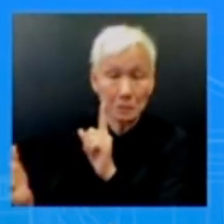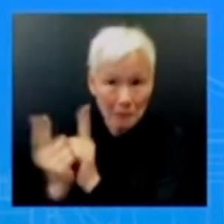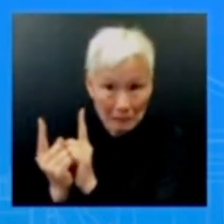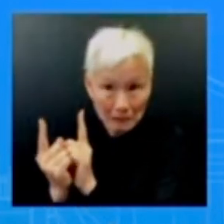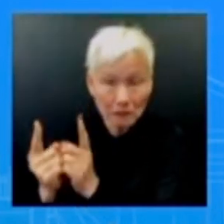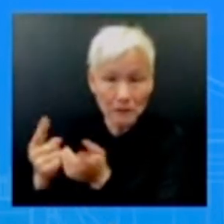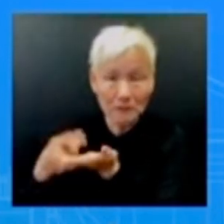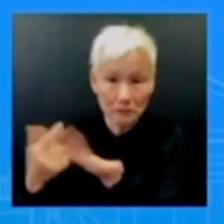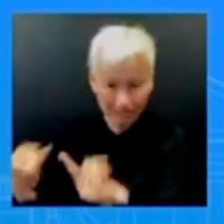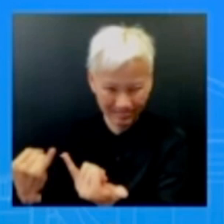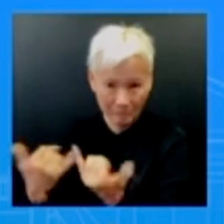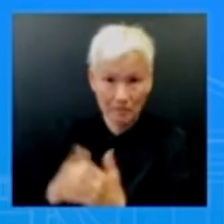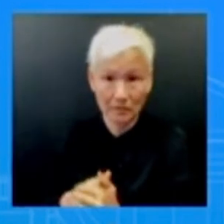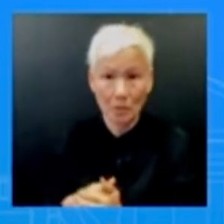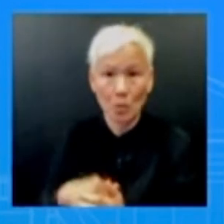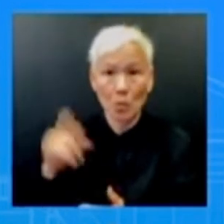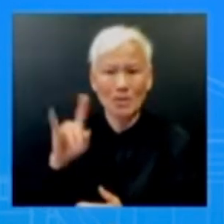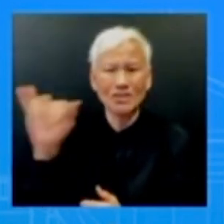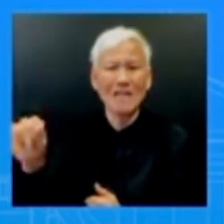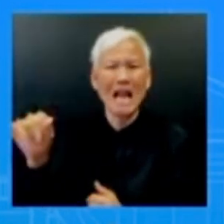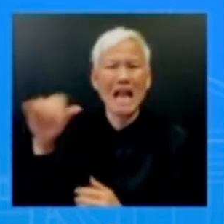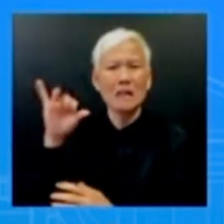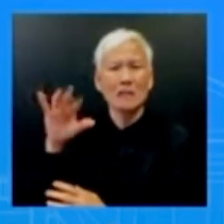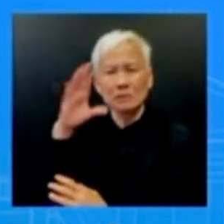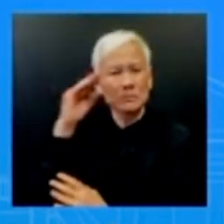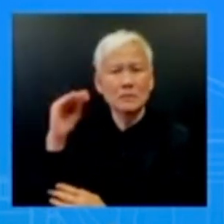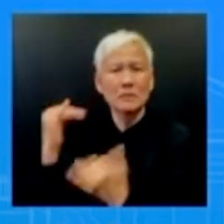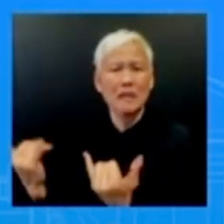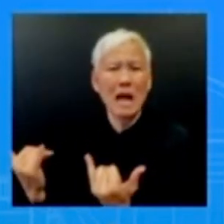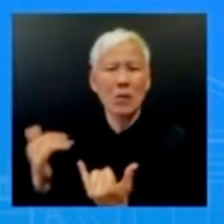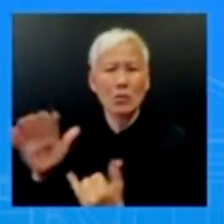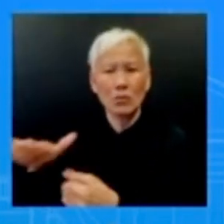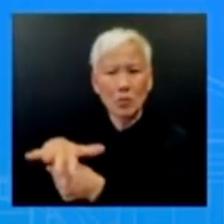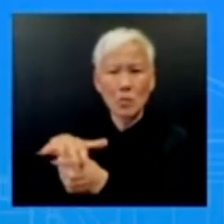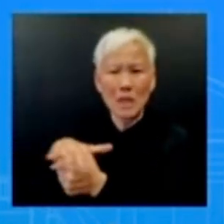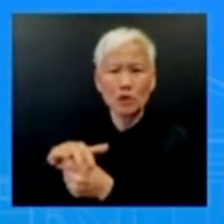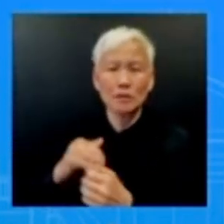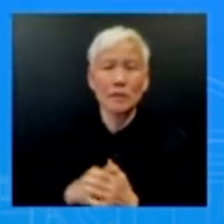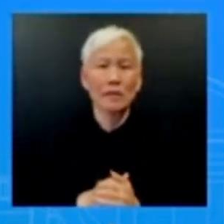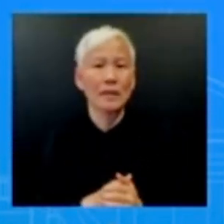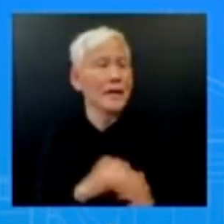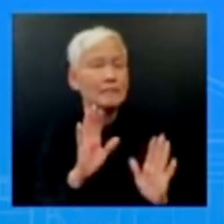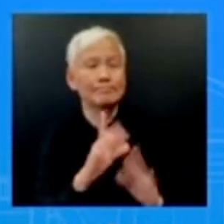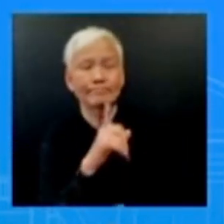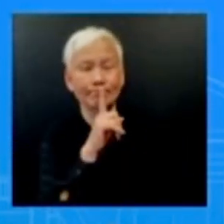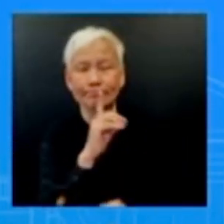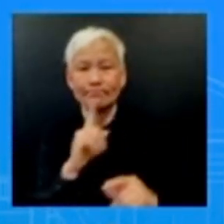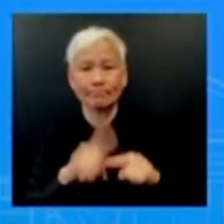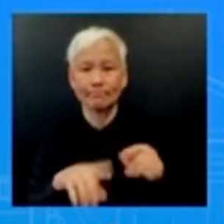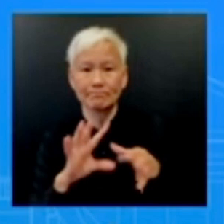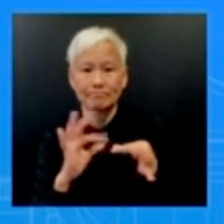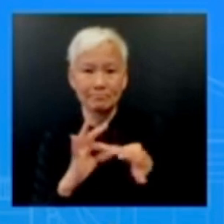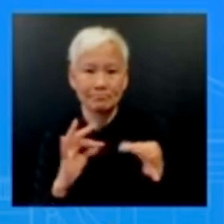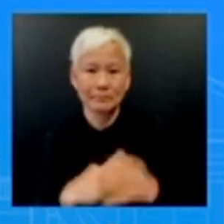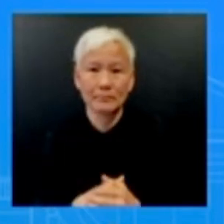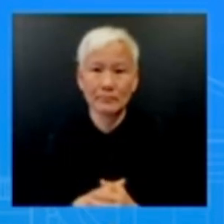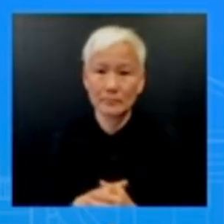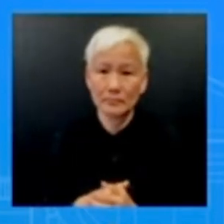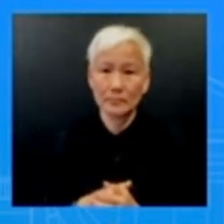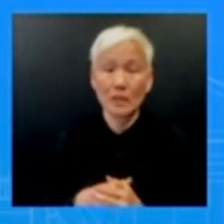get into the specifics of his location. He's still on the continent, but he's in U.S. He's with U.S. government officials.